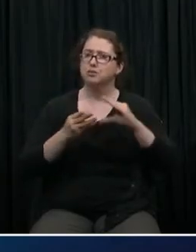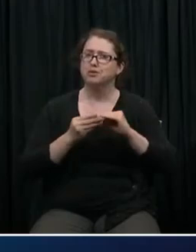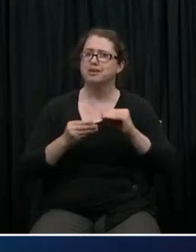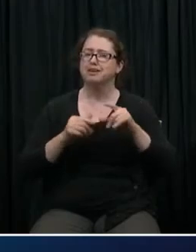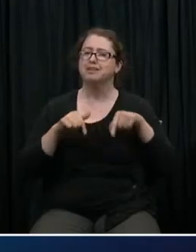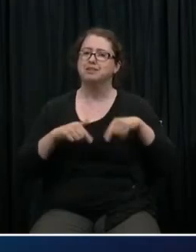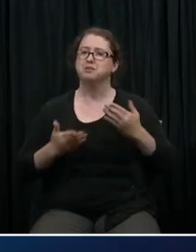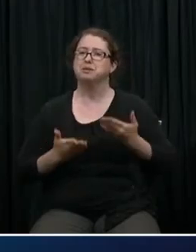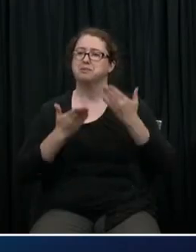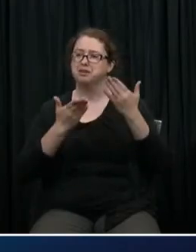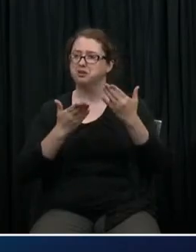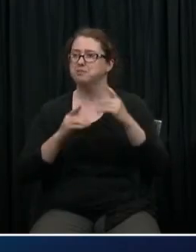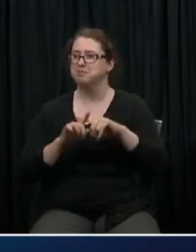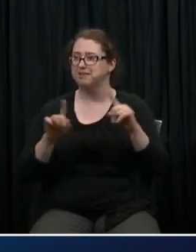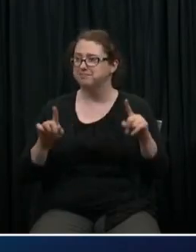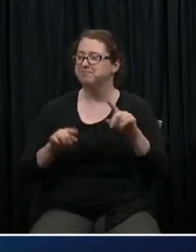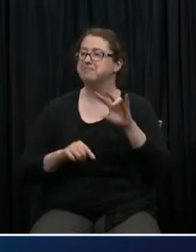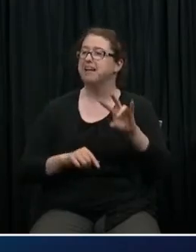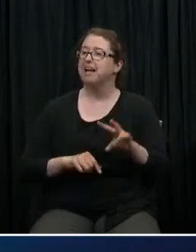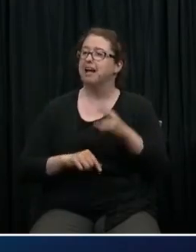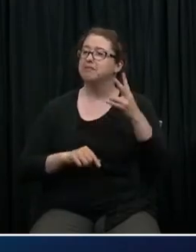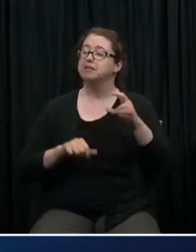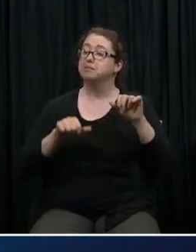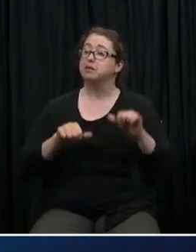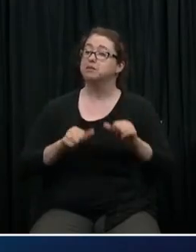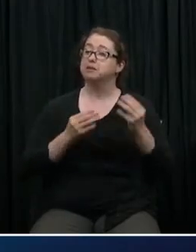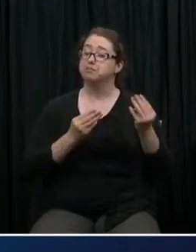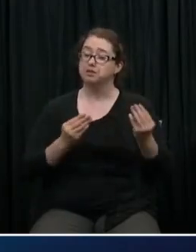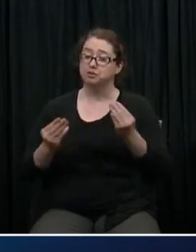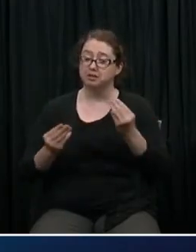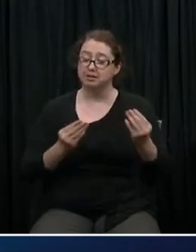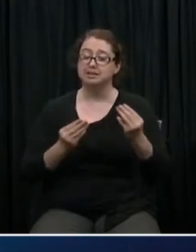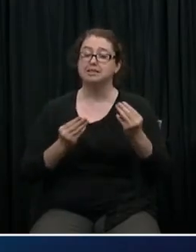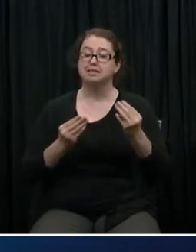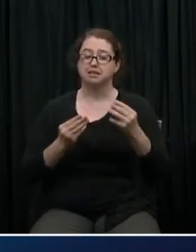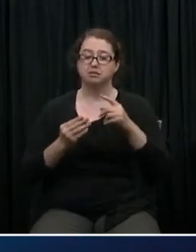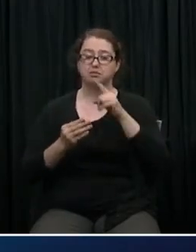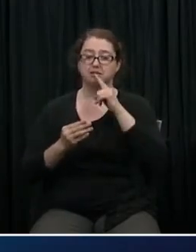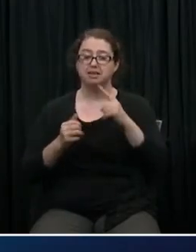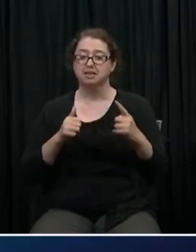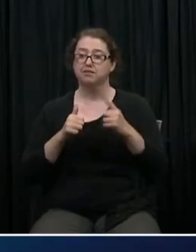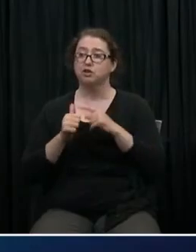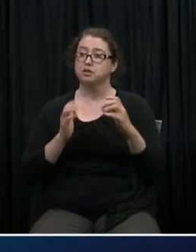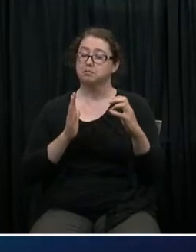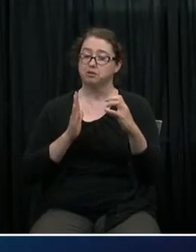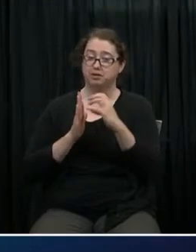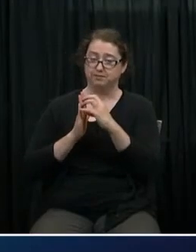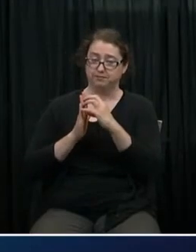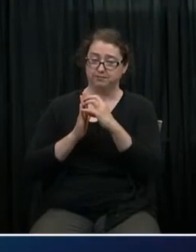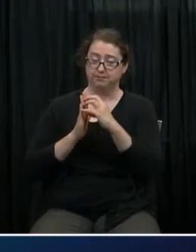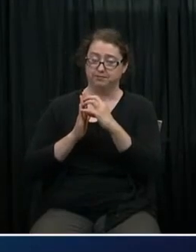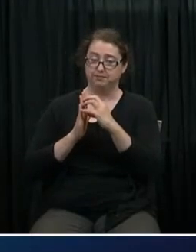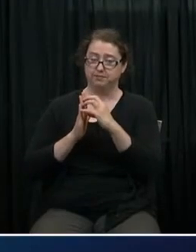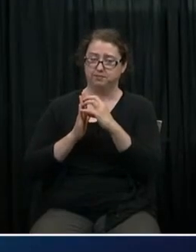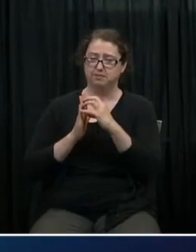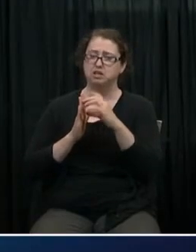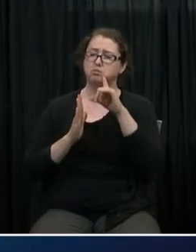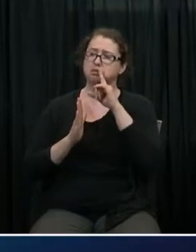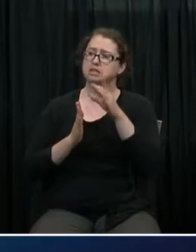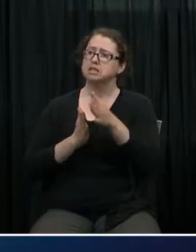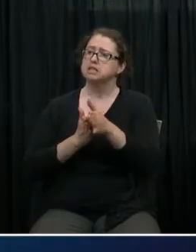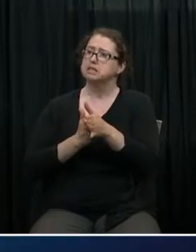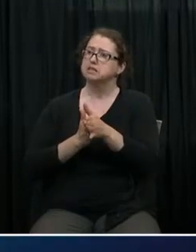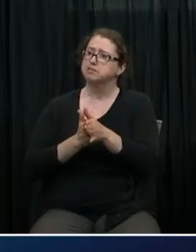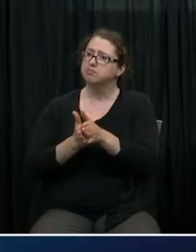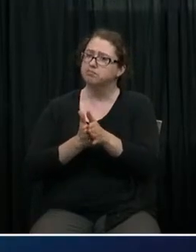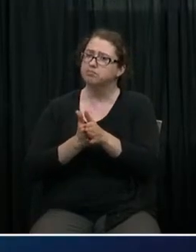recommendation. But the Adventist Possibility Ministries, as is stated here in the first paragraph, you see it's an initiative